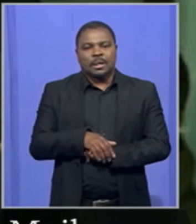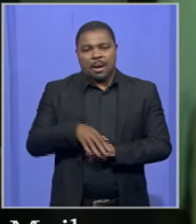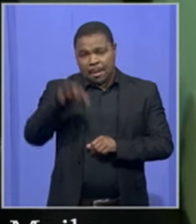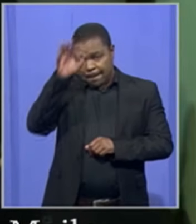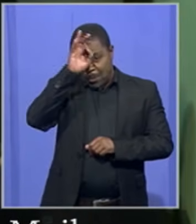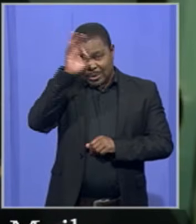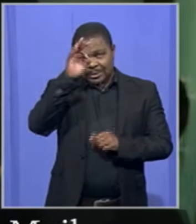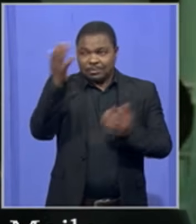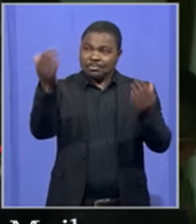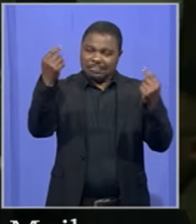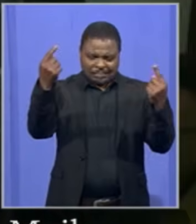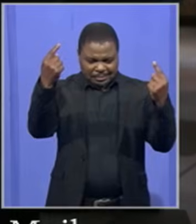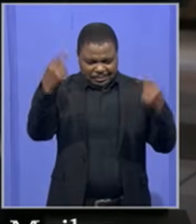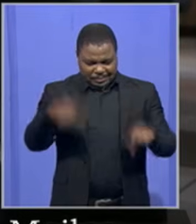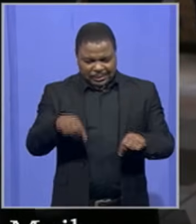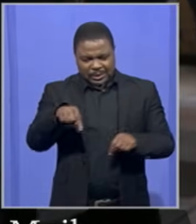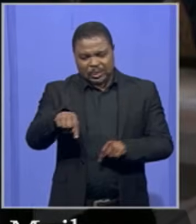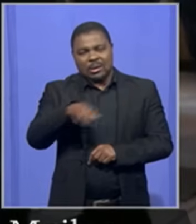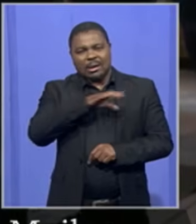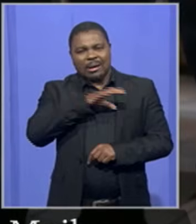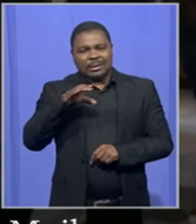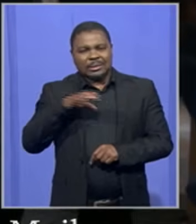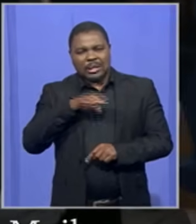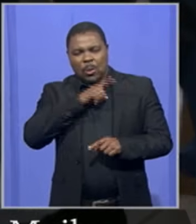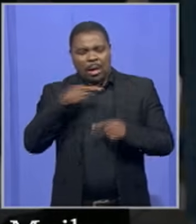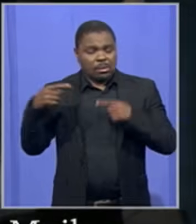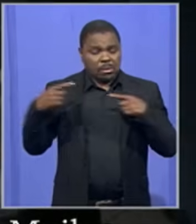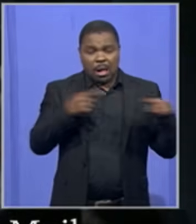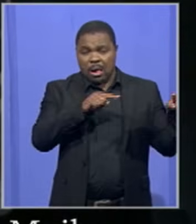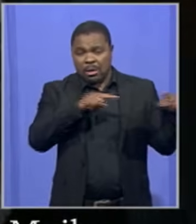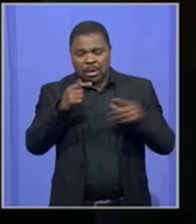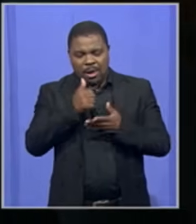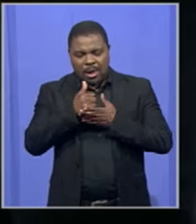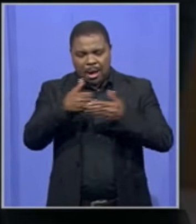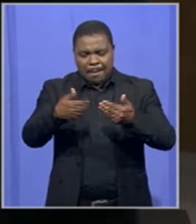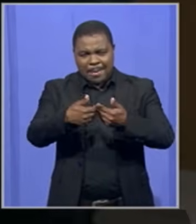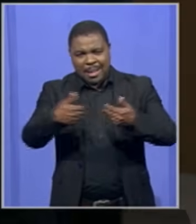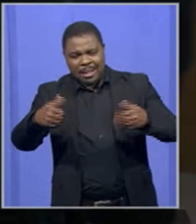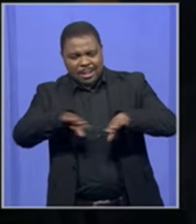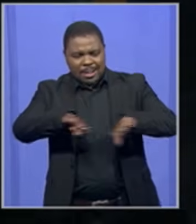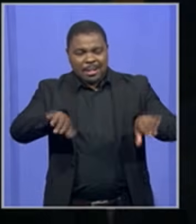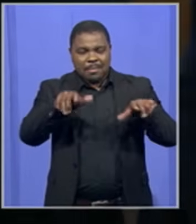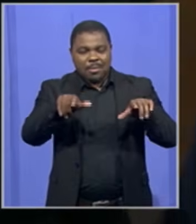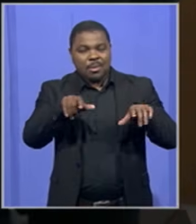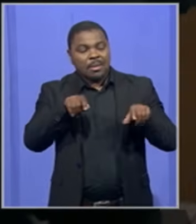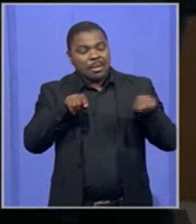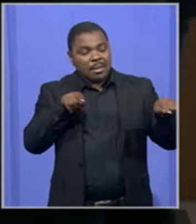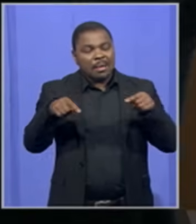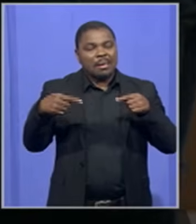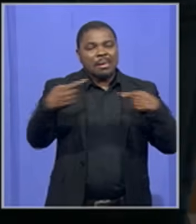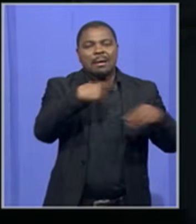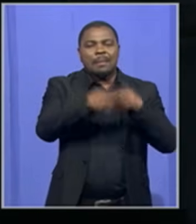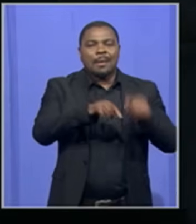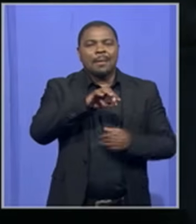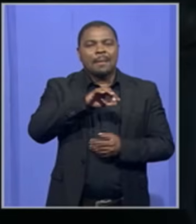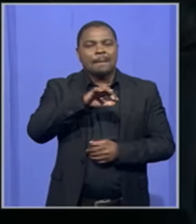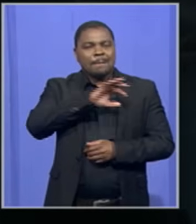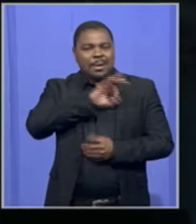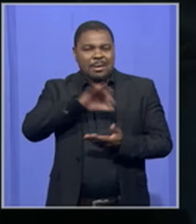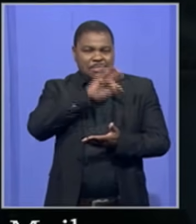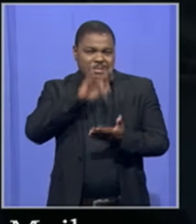Mapodisi a ne a bidiwa go tla go lolamisa seemo mo masepaleng e le fa go lwelwa maemo a bomeyara e bile go nnile